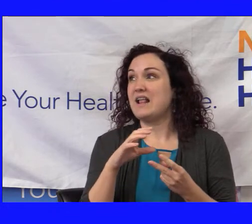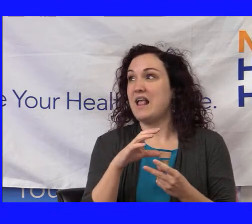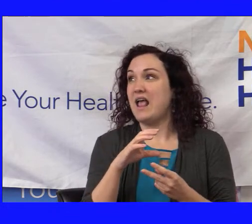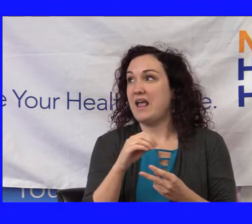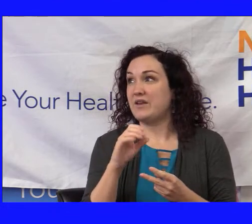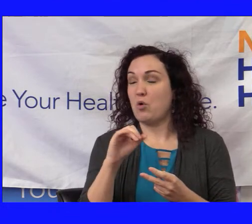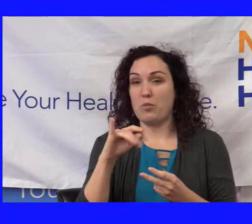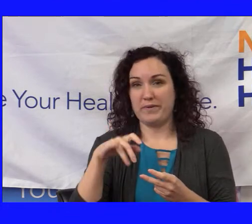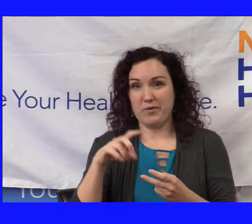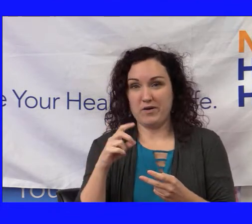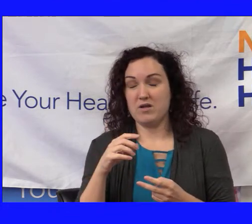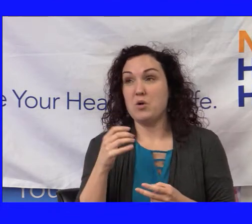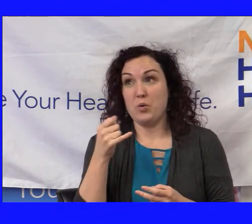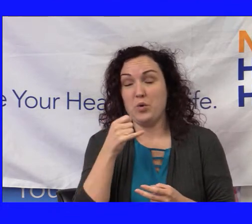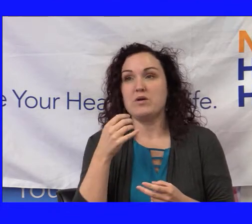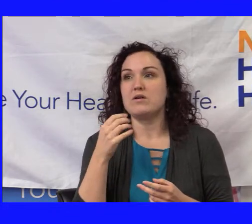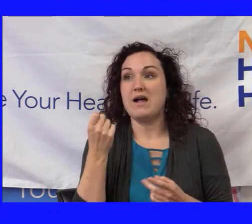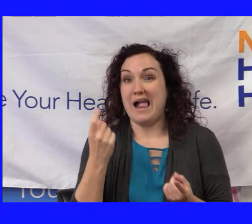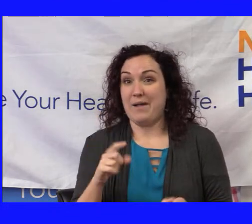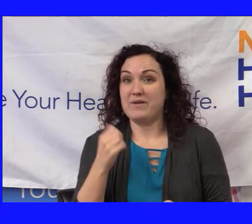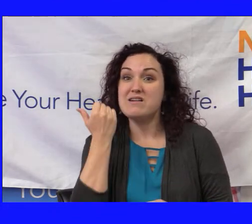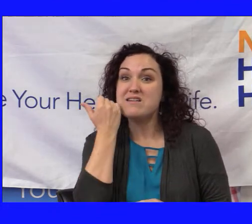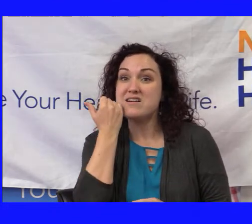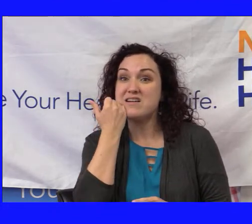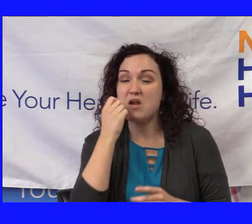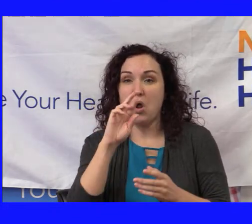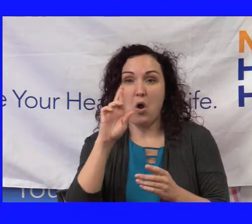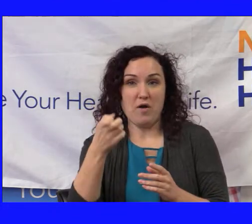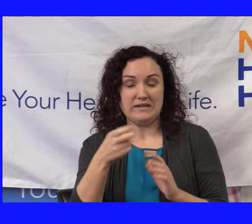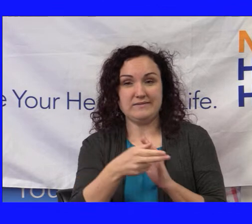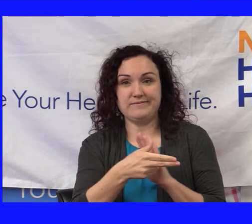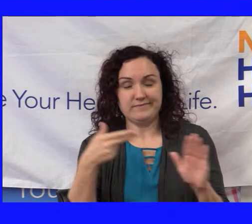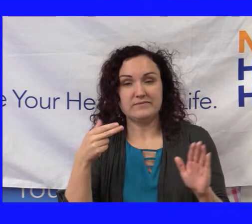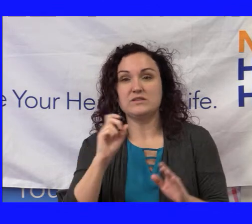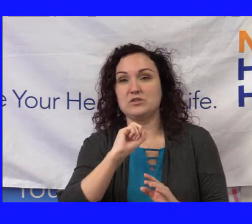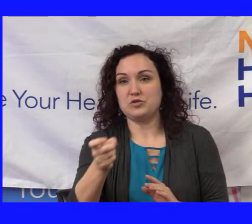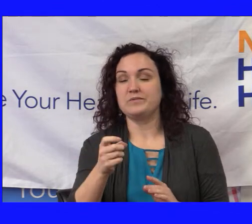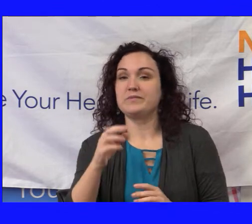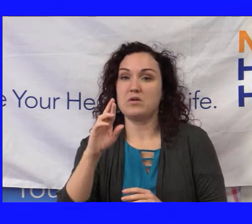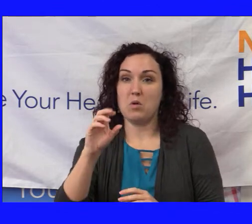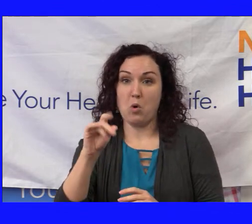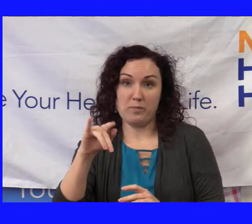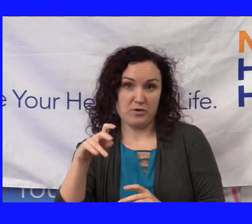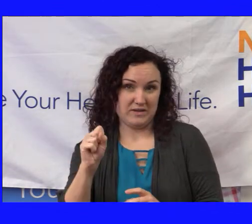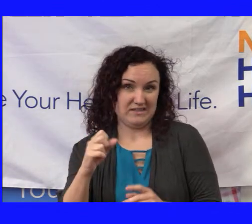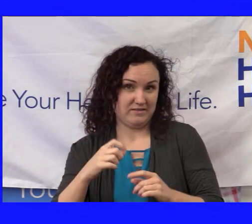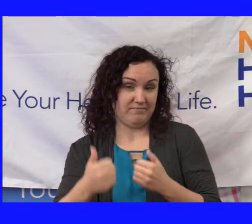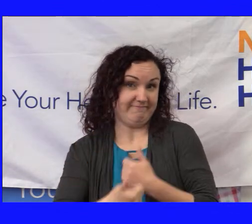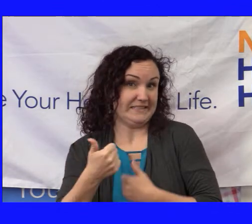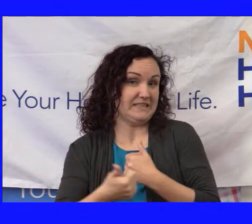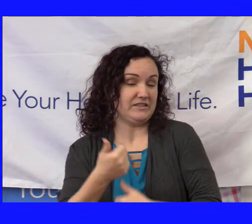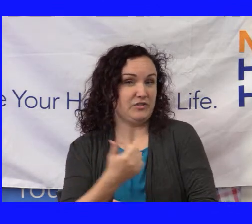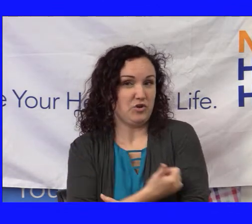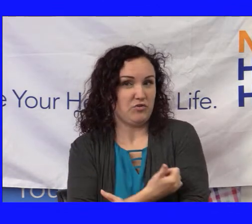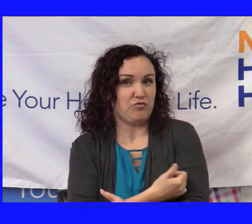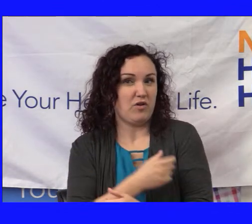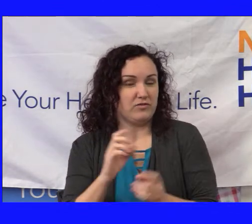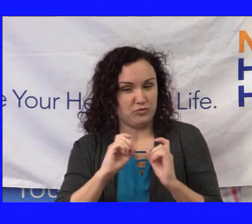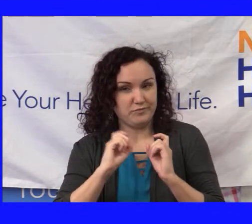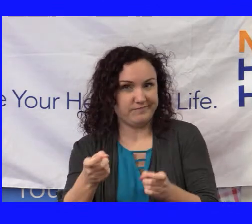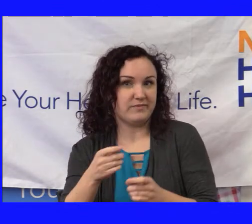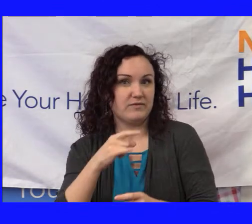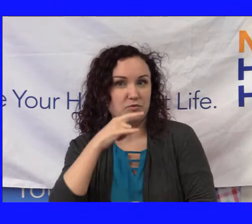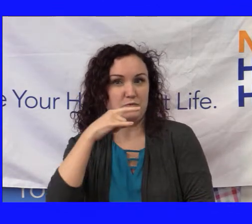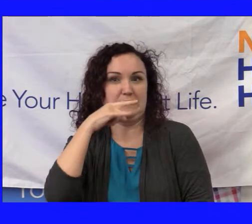are the were the number one prescribers of opioids to adolescents, and there's been a real initiative